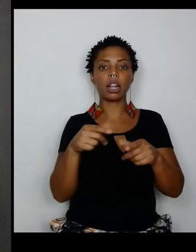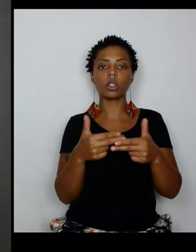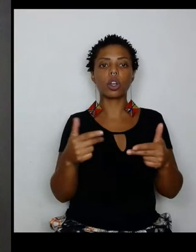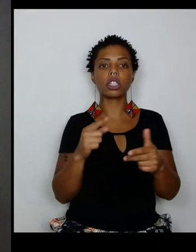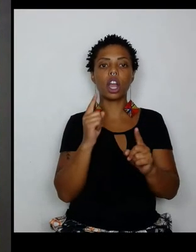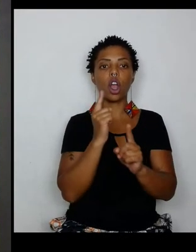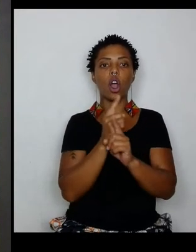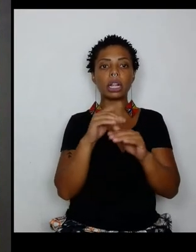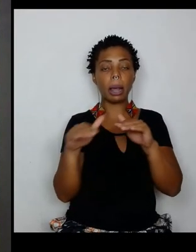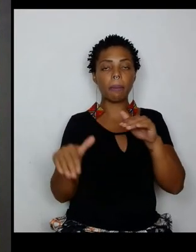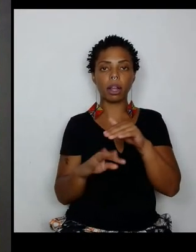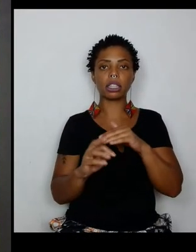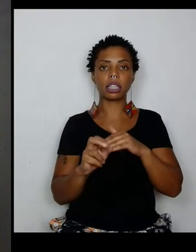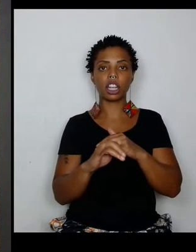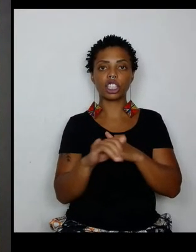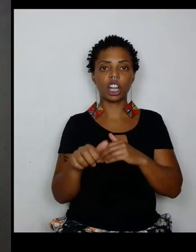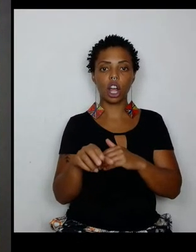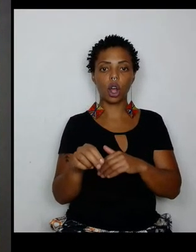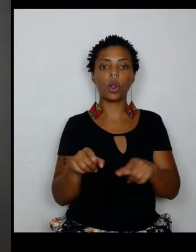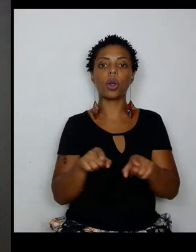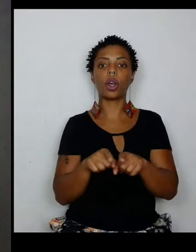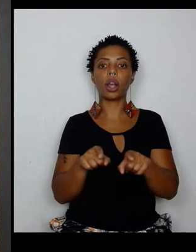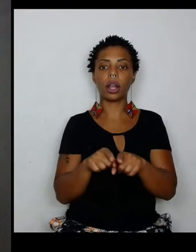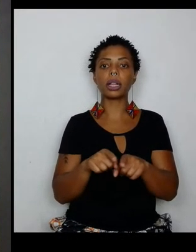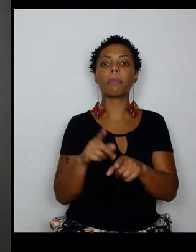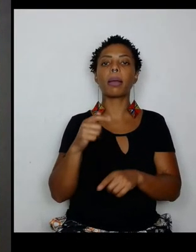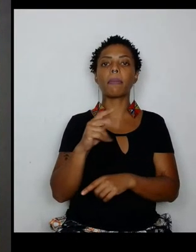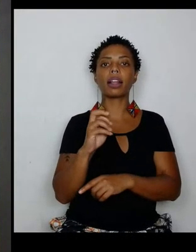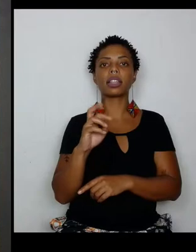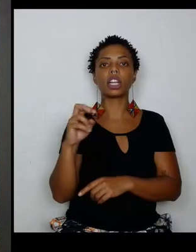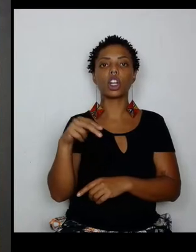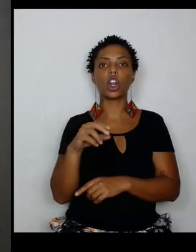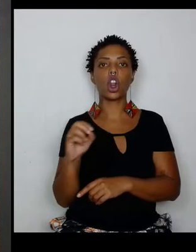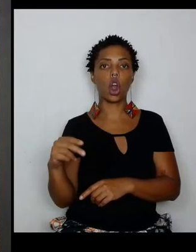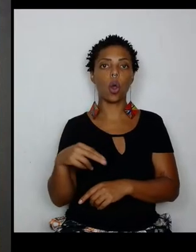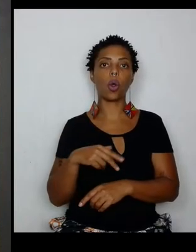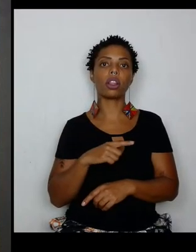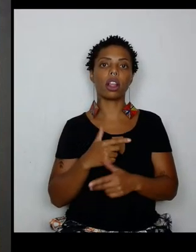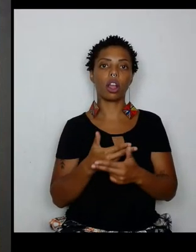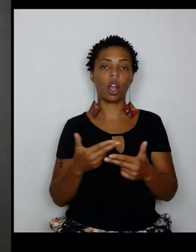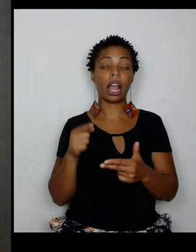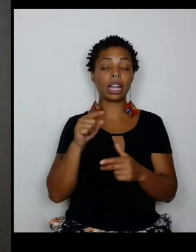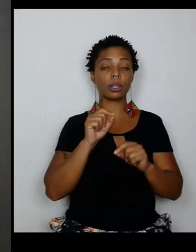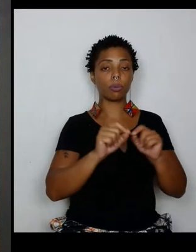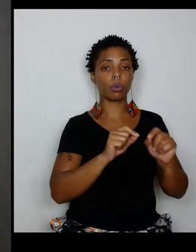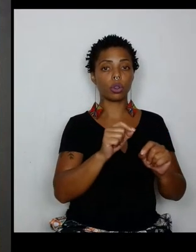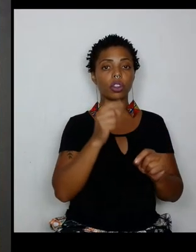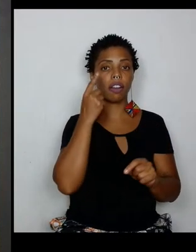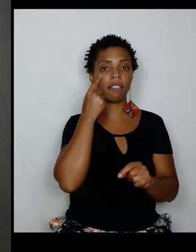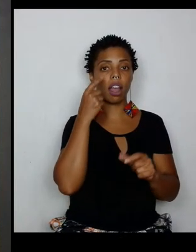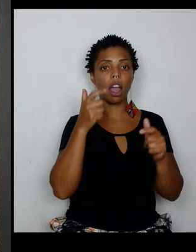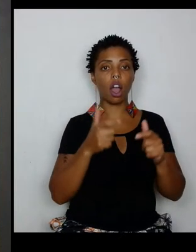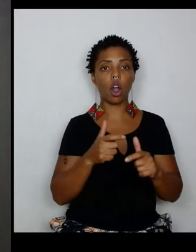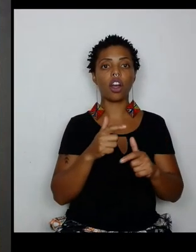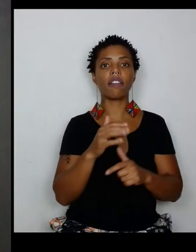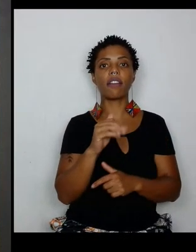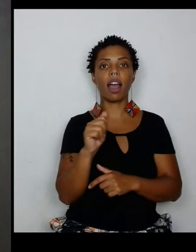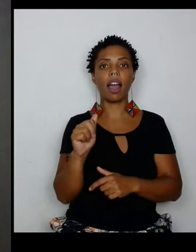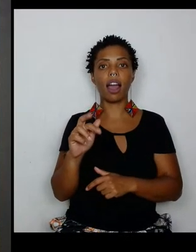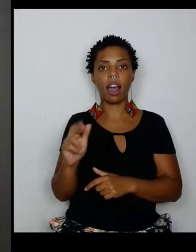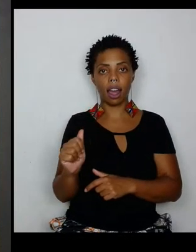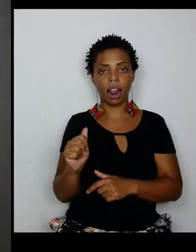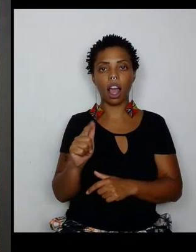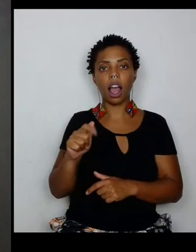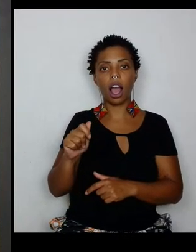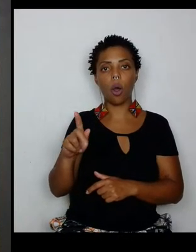freeze in the parthenon these motifs are seen for example in gorgas or the dream from 1898